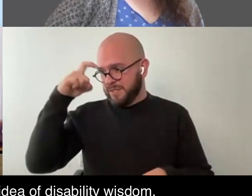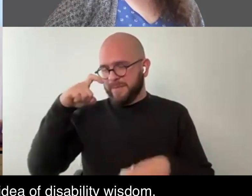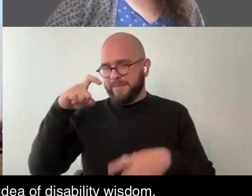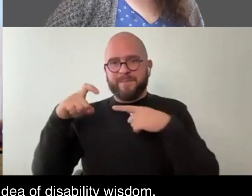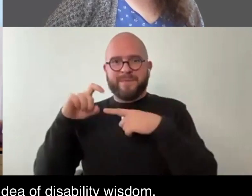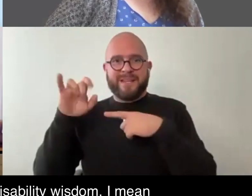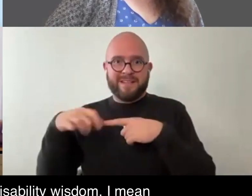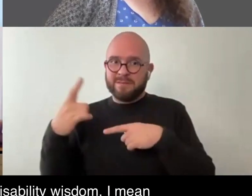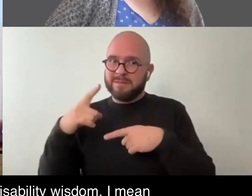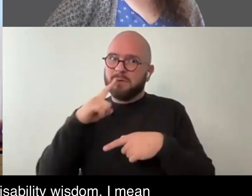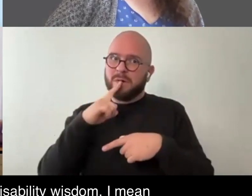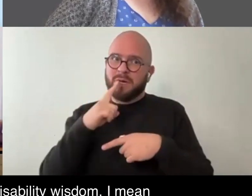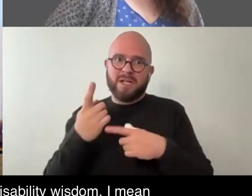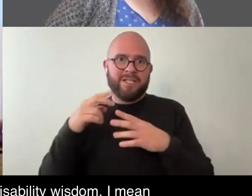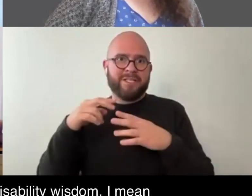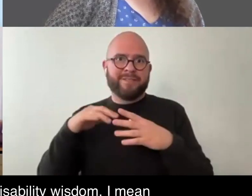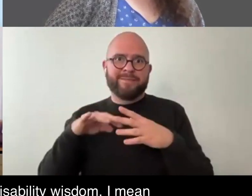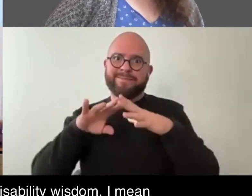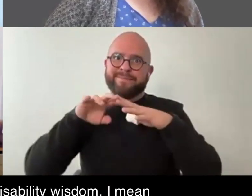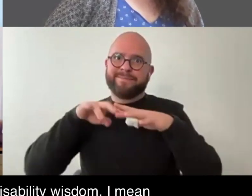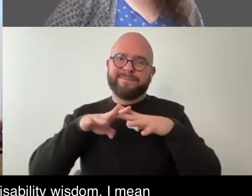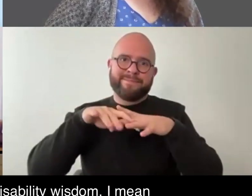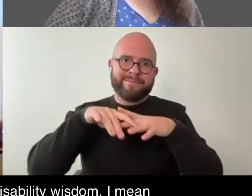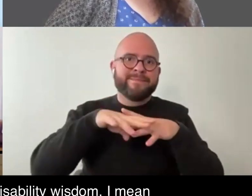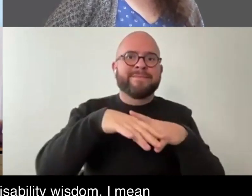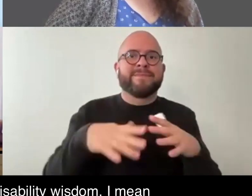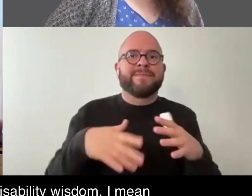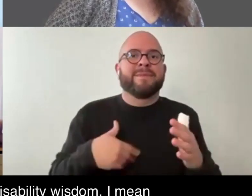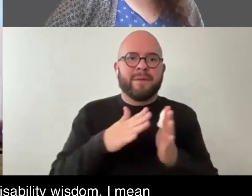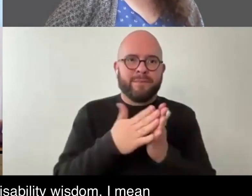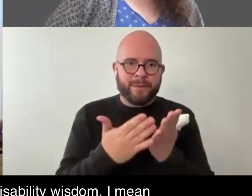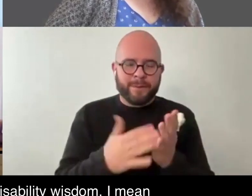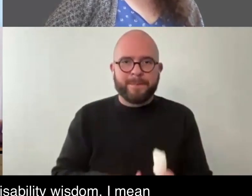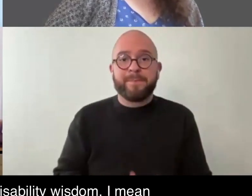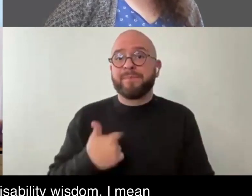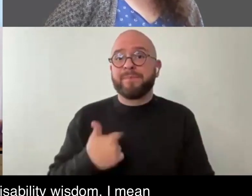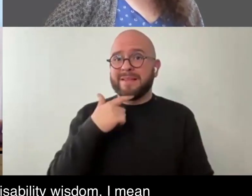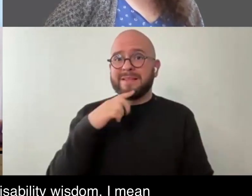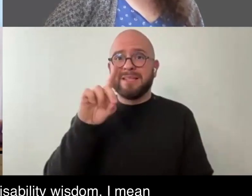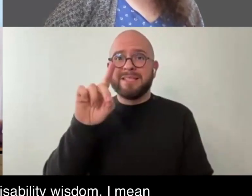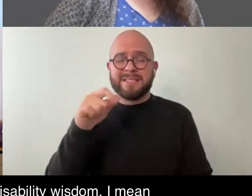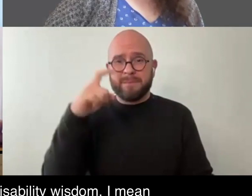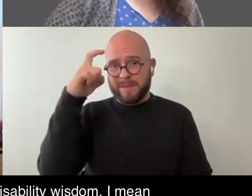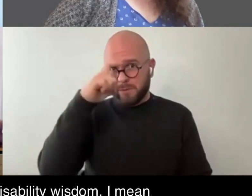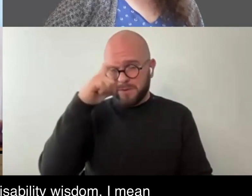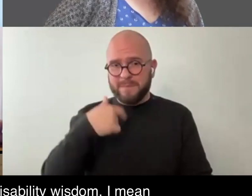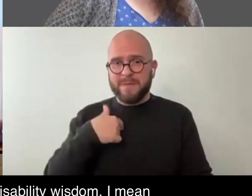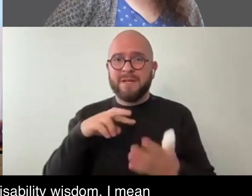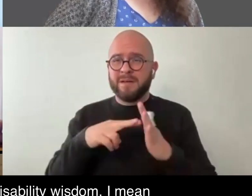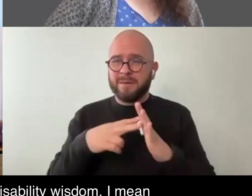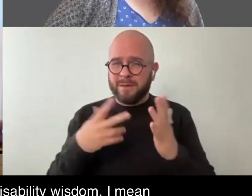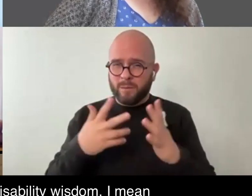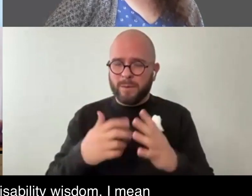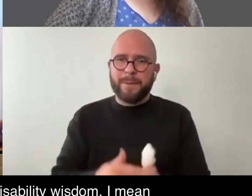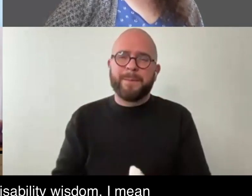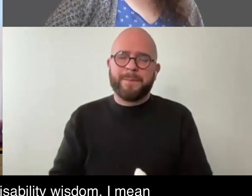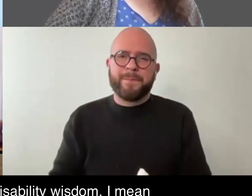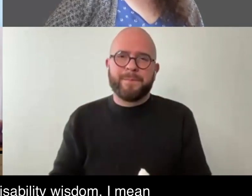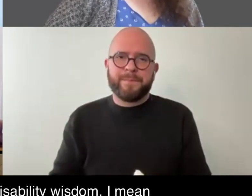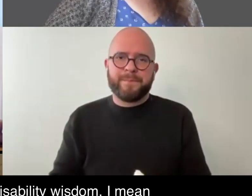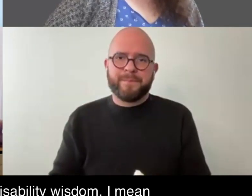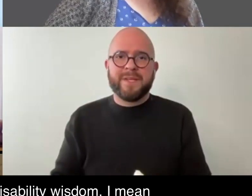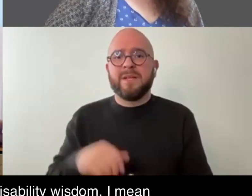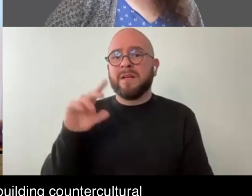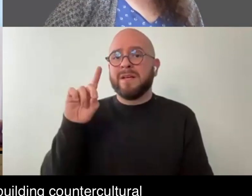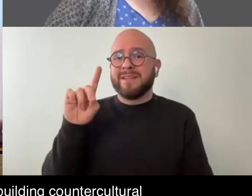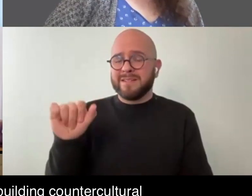runs through the work. When I say disability wisdom, I mean at our best, disability